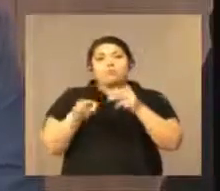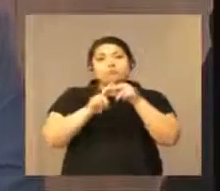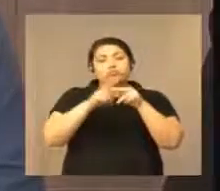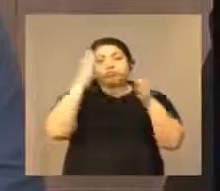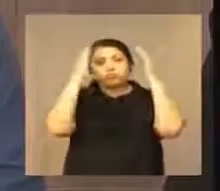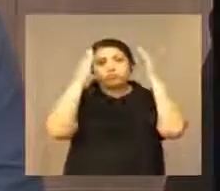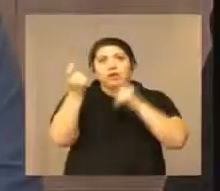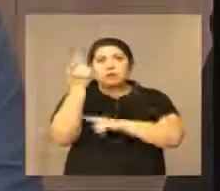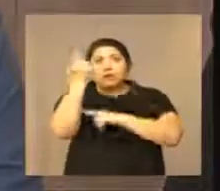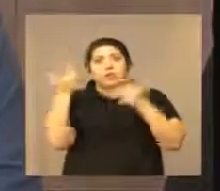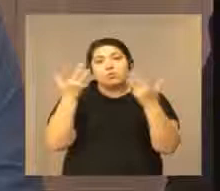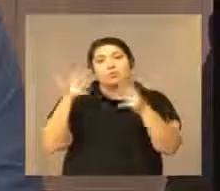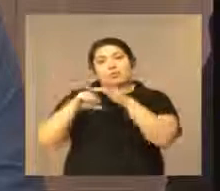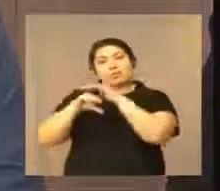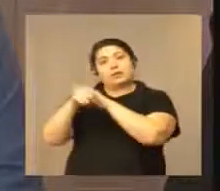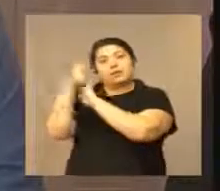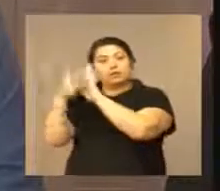accessibility legislation is about.